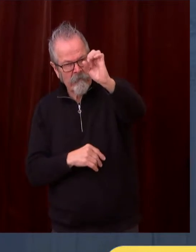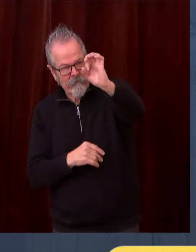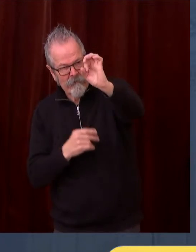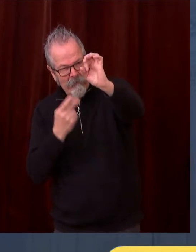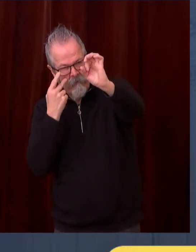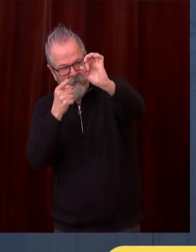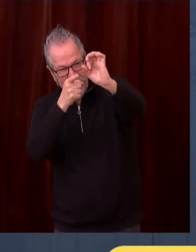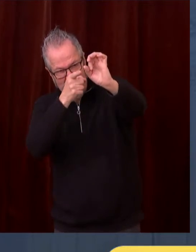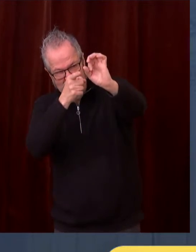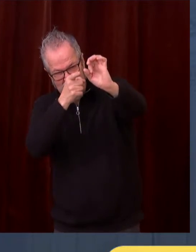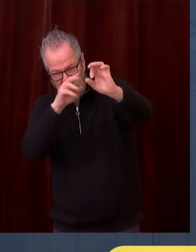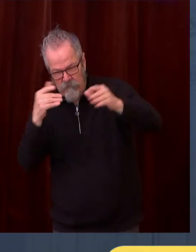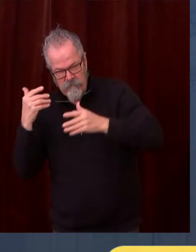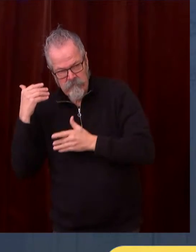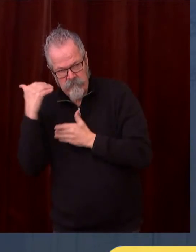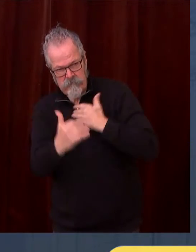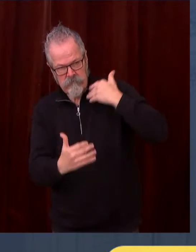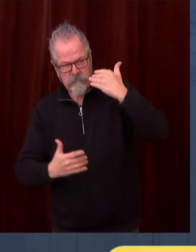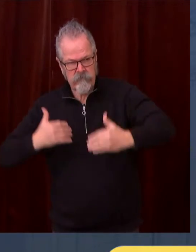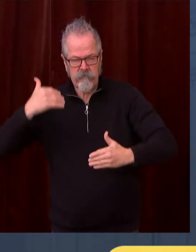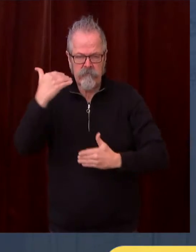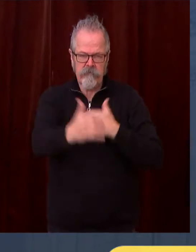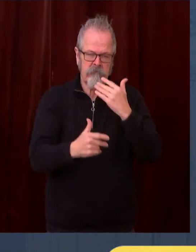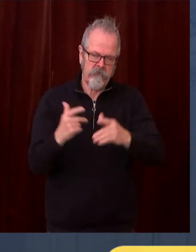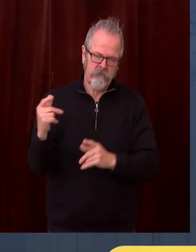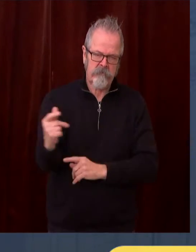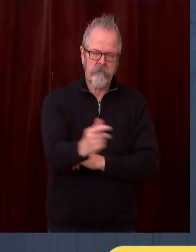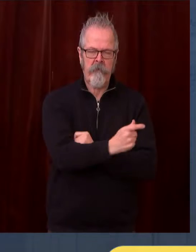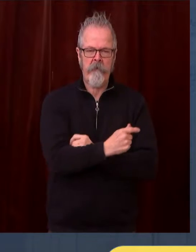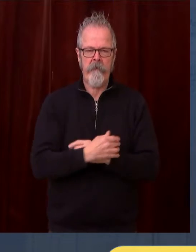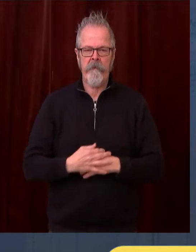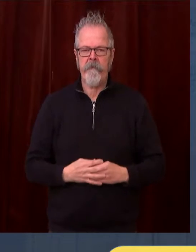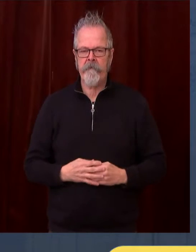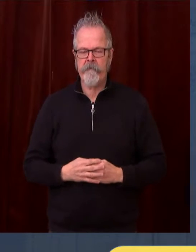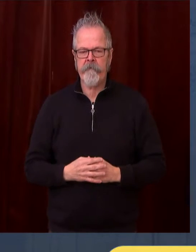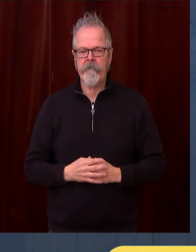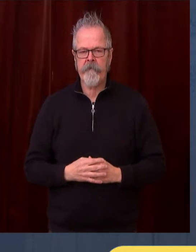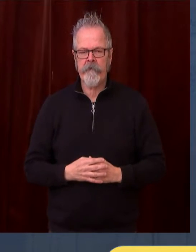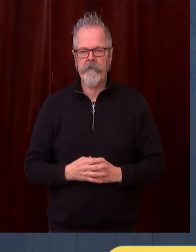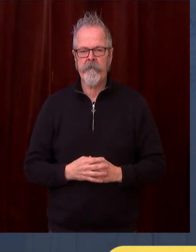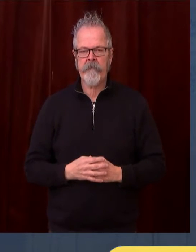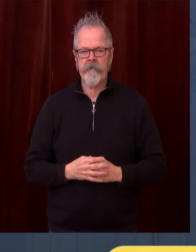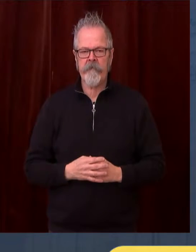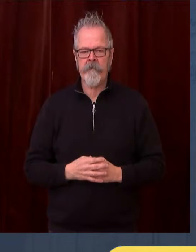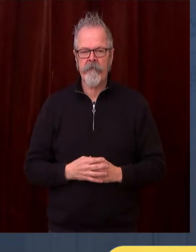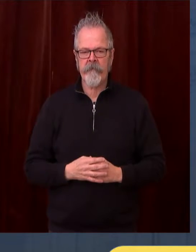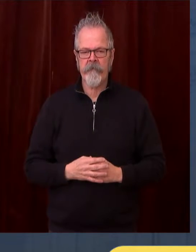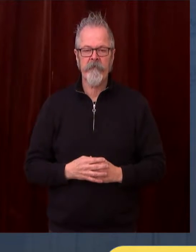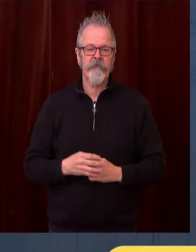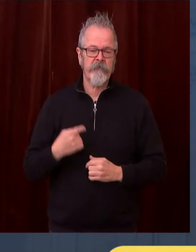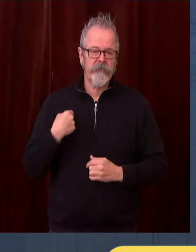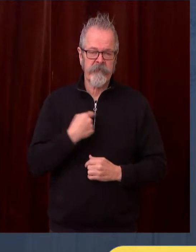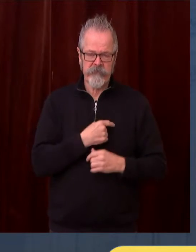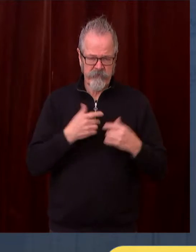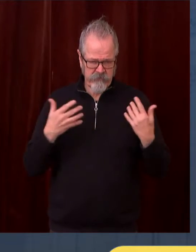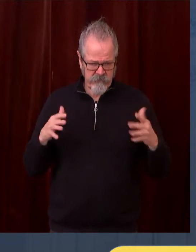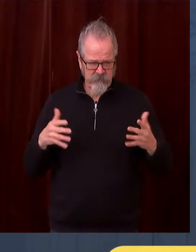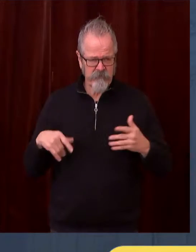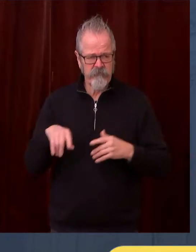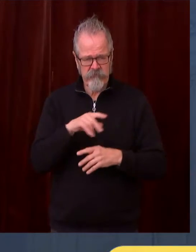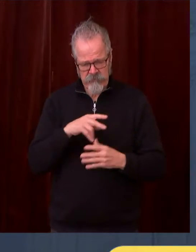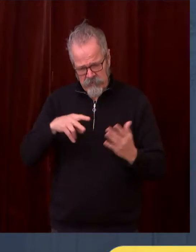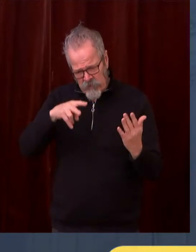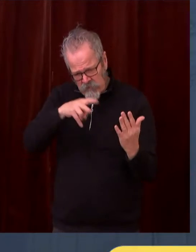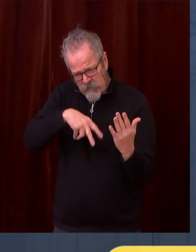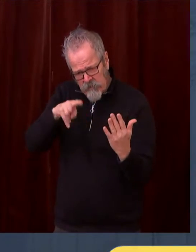3 clinical trial last week, I fully agree with FDA's decision to authorize the use of this COVID-19 vaccine